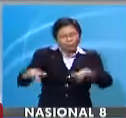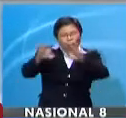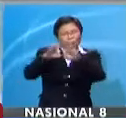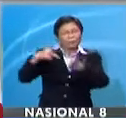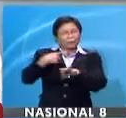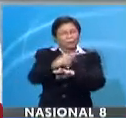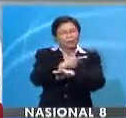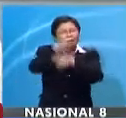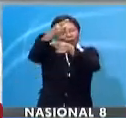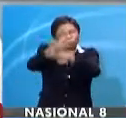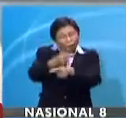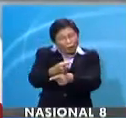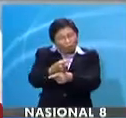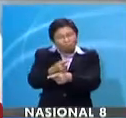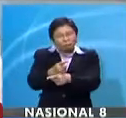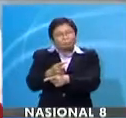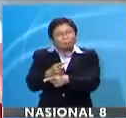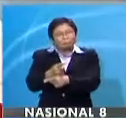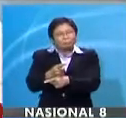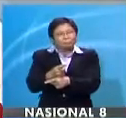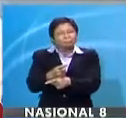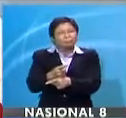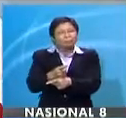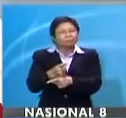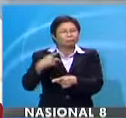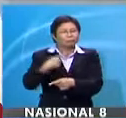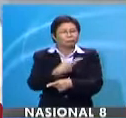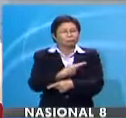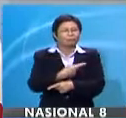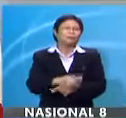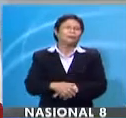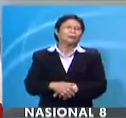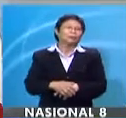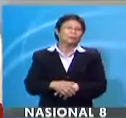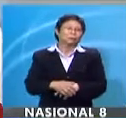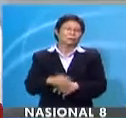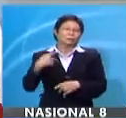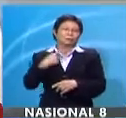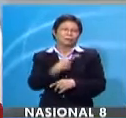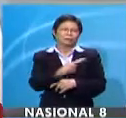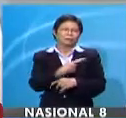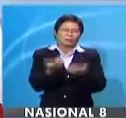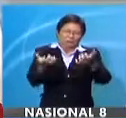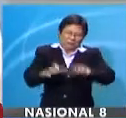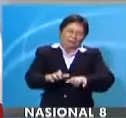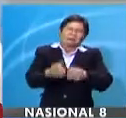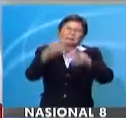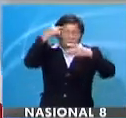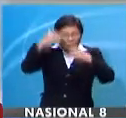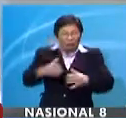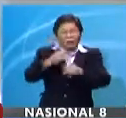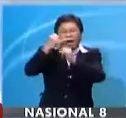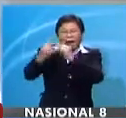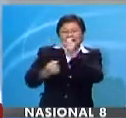get it right, and that's why we proposed this roadmap, so to say, to have a stock-taking event by the end of the year. We will take